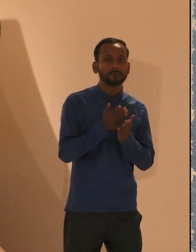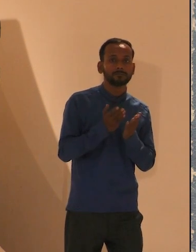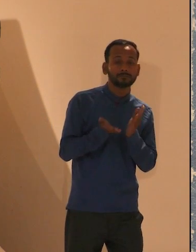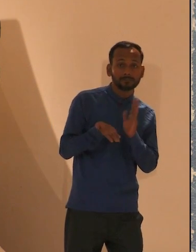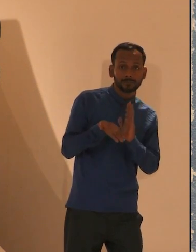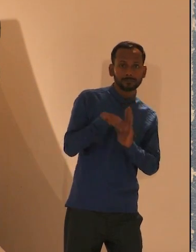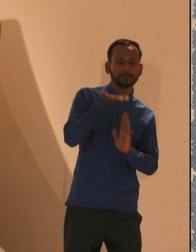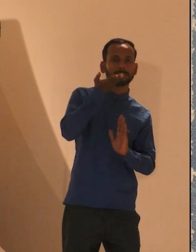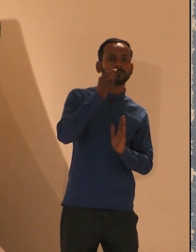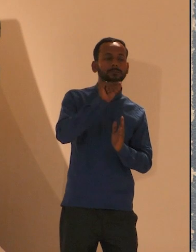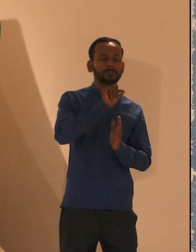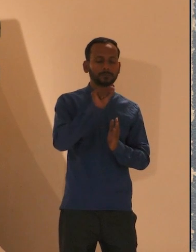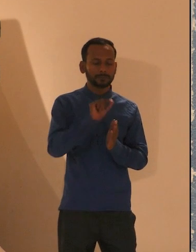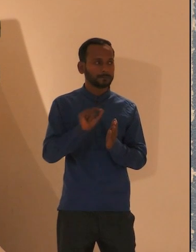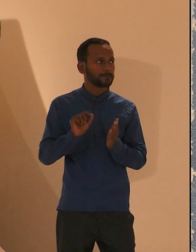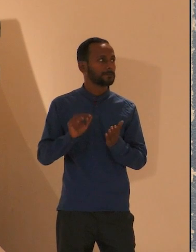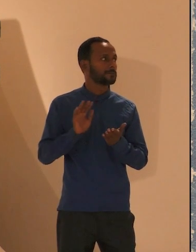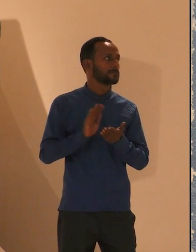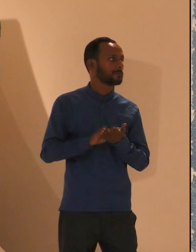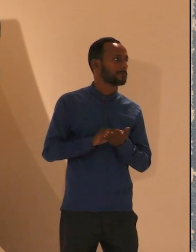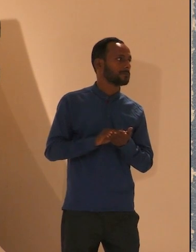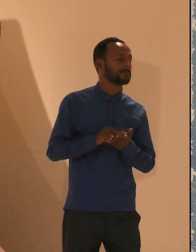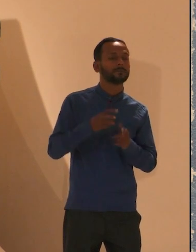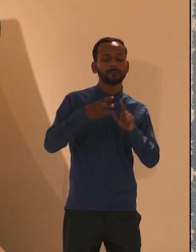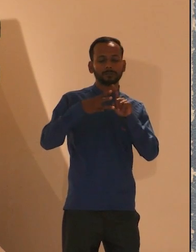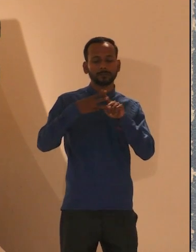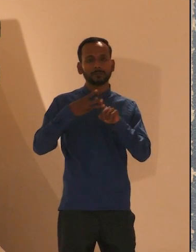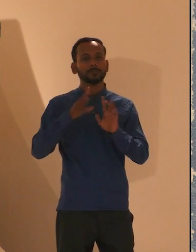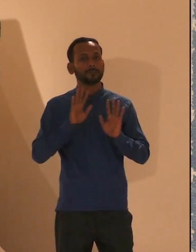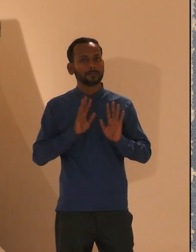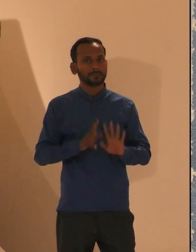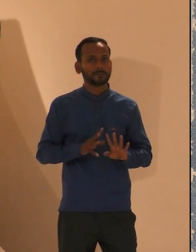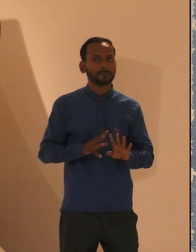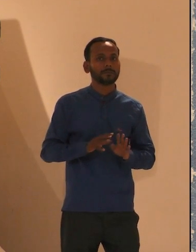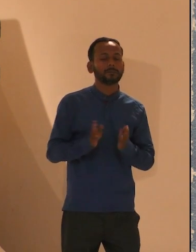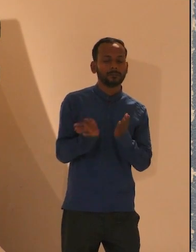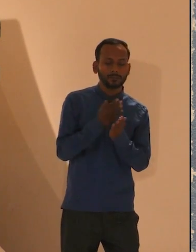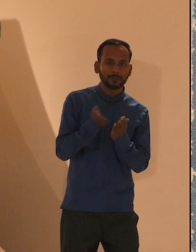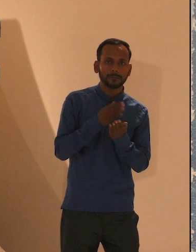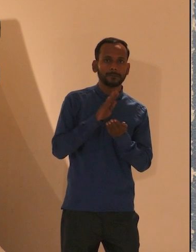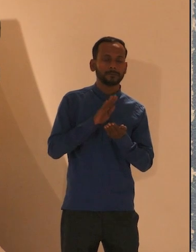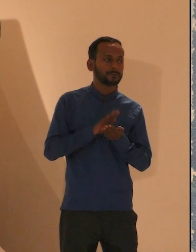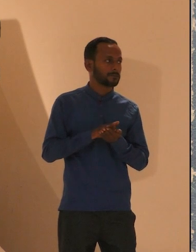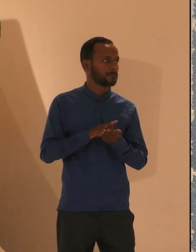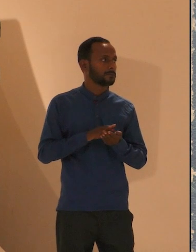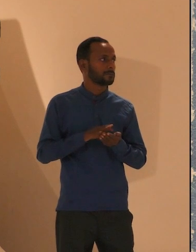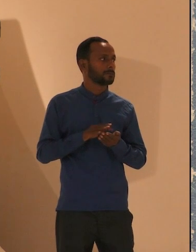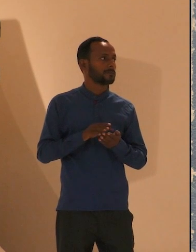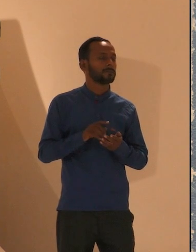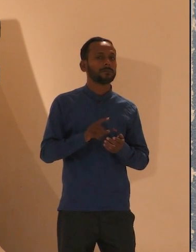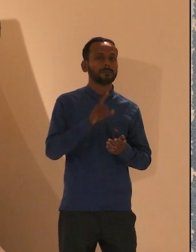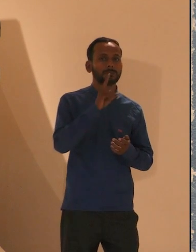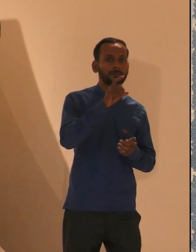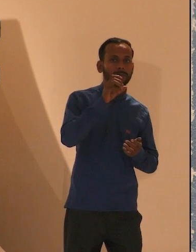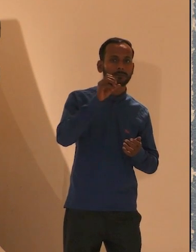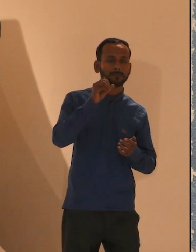in Kolkata, have written 3 free books for 10 to